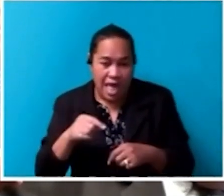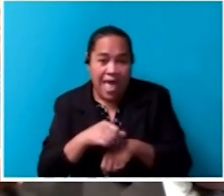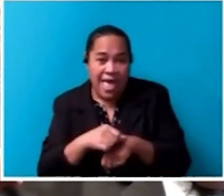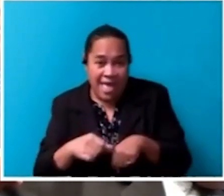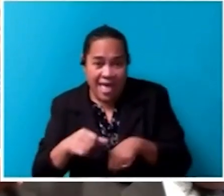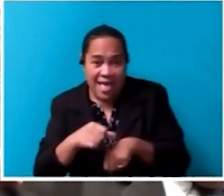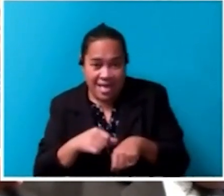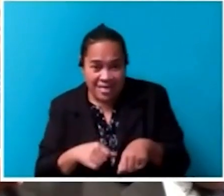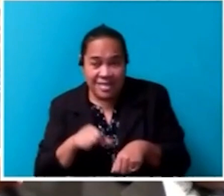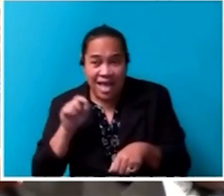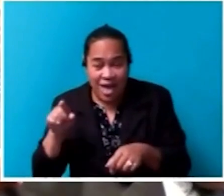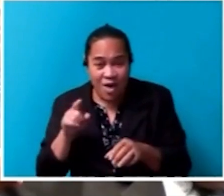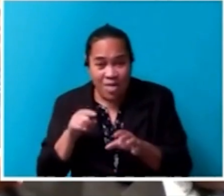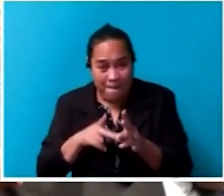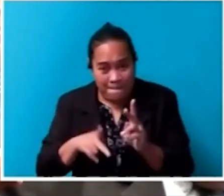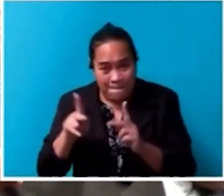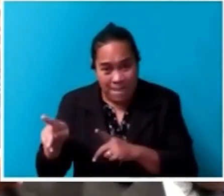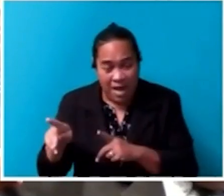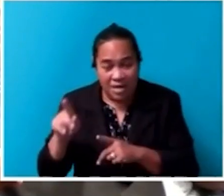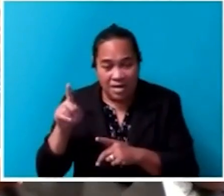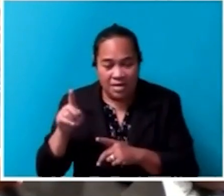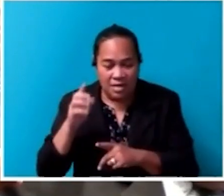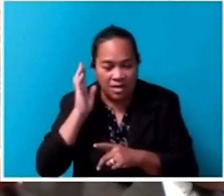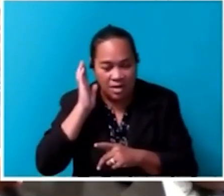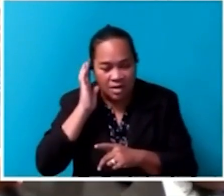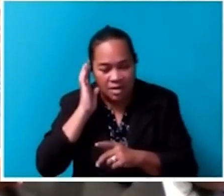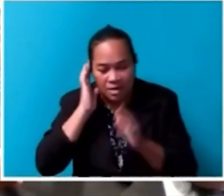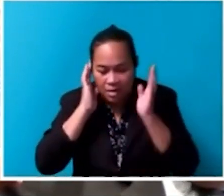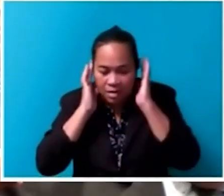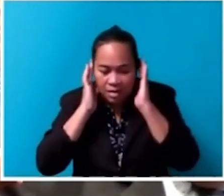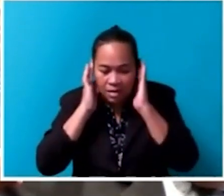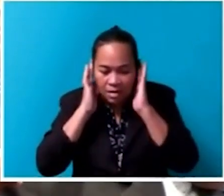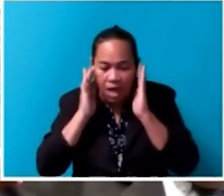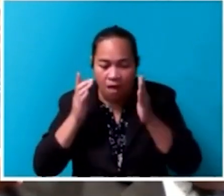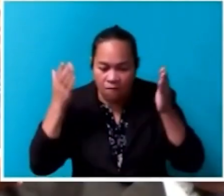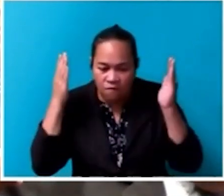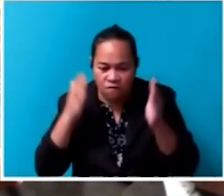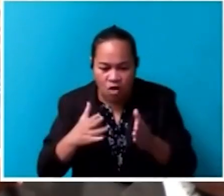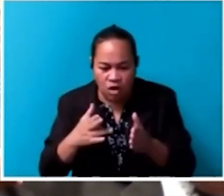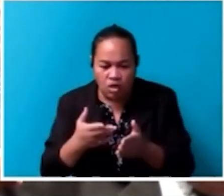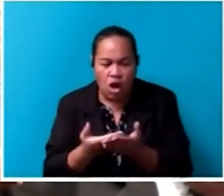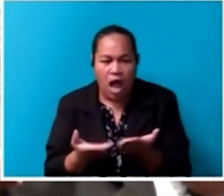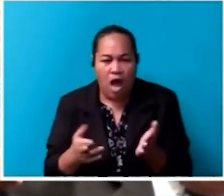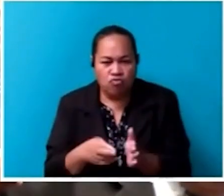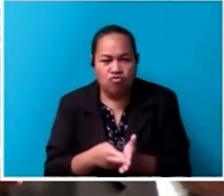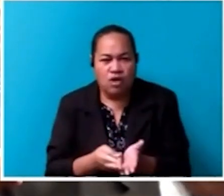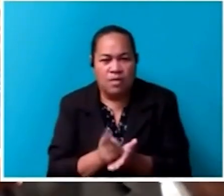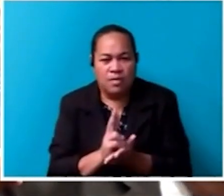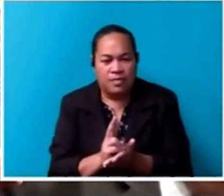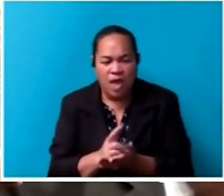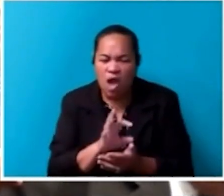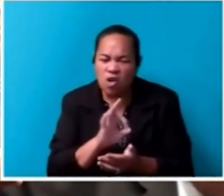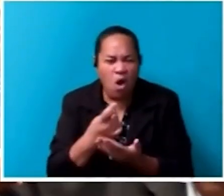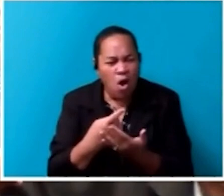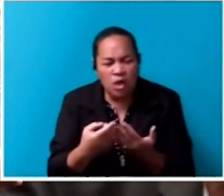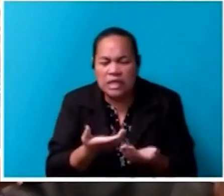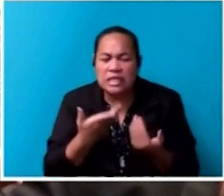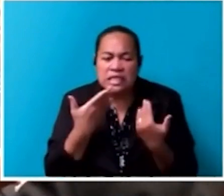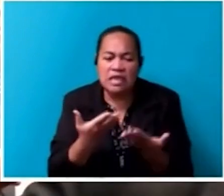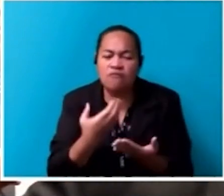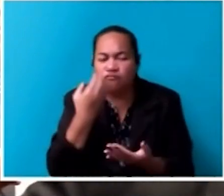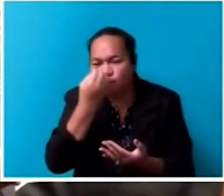Park. 1, holistic rehabilitation focus. Beyond providing meals and